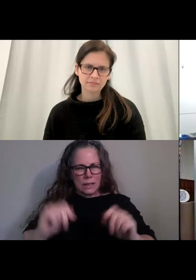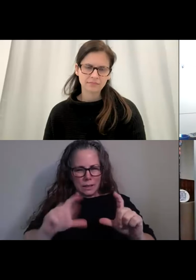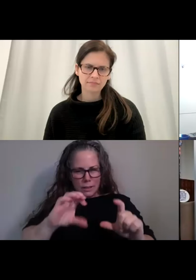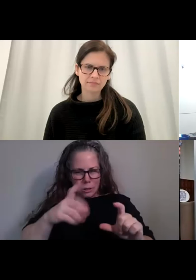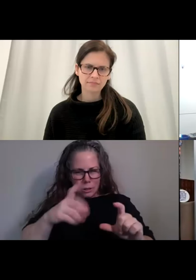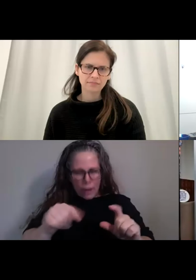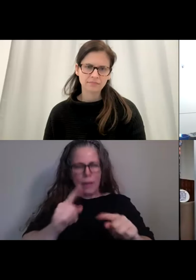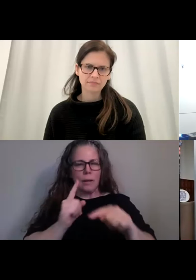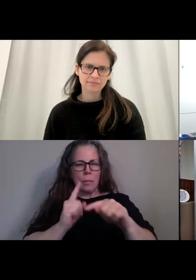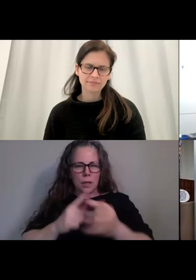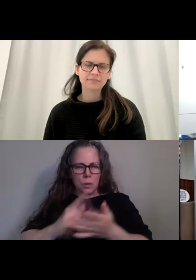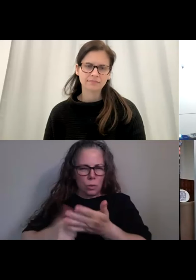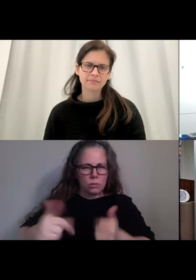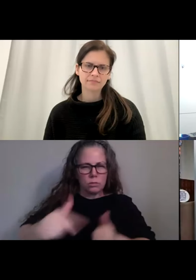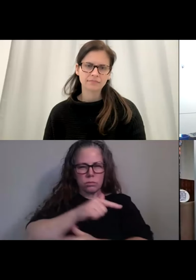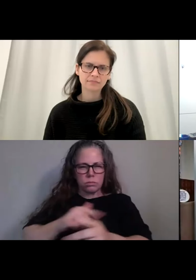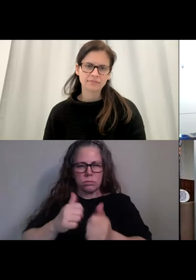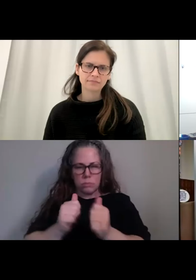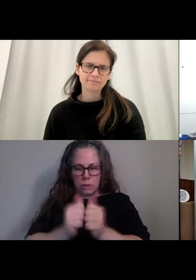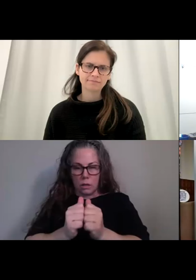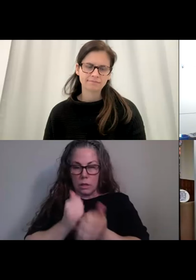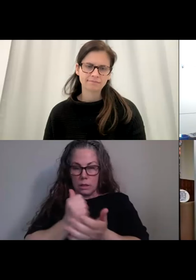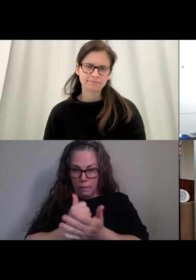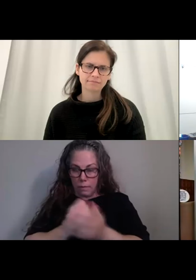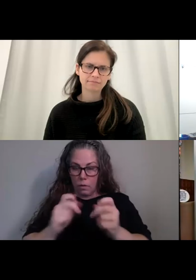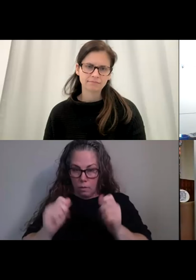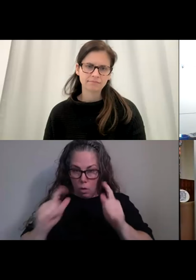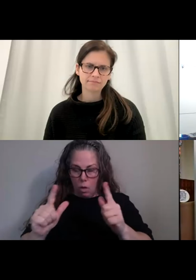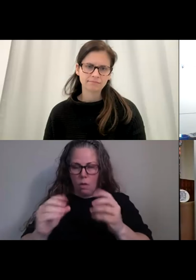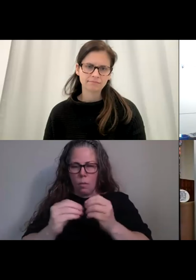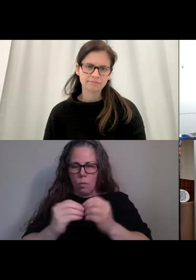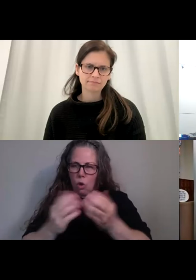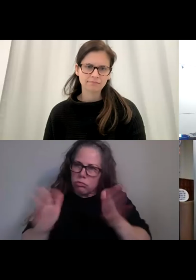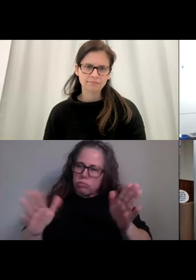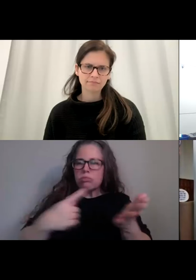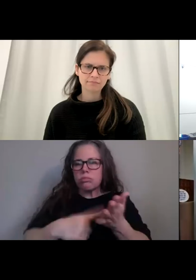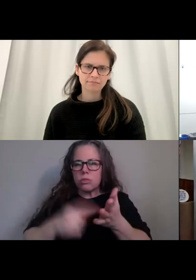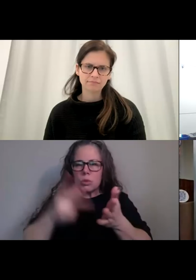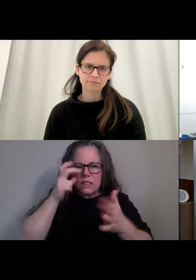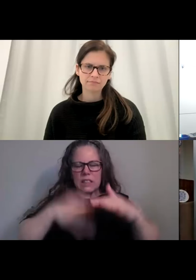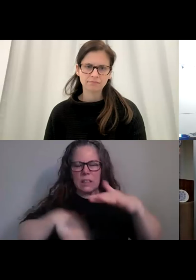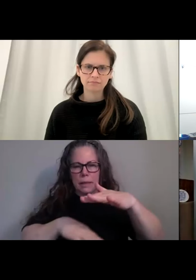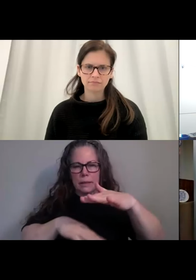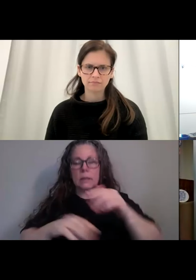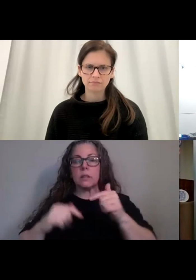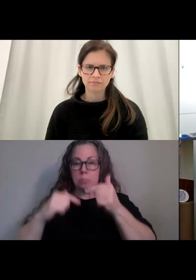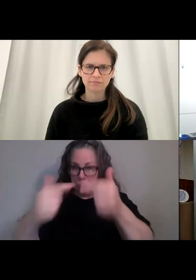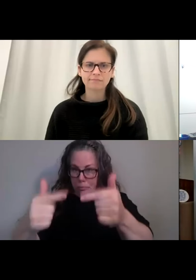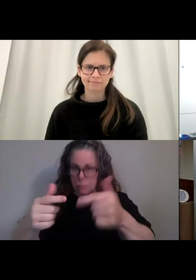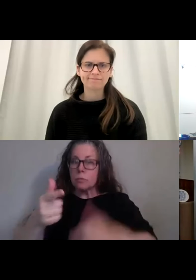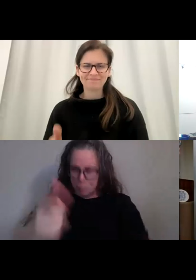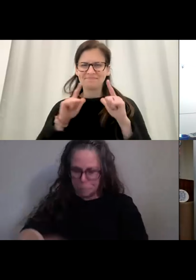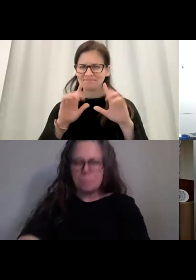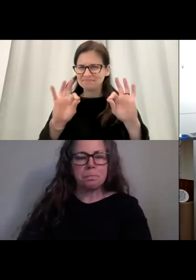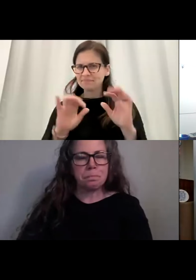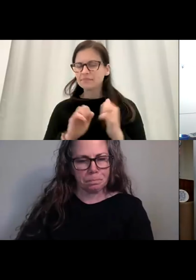that we've all been asked that we thought was helpful for a more general audience. Our goal for this workshop is to